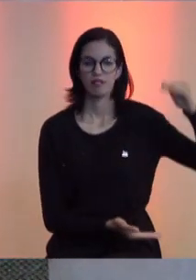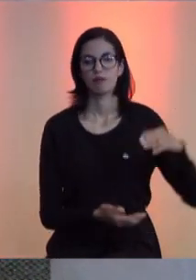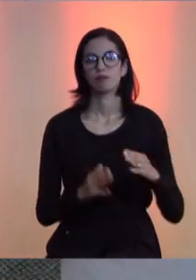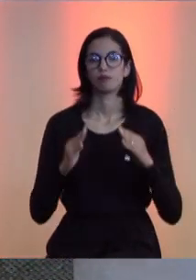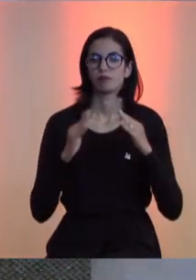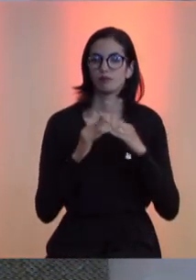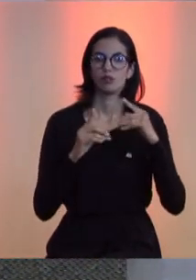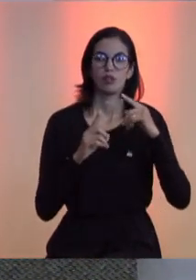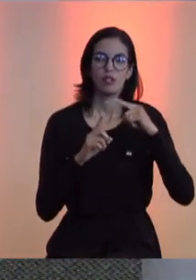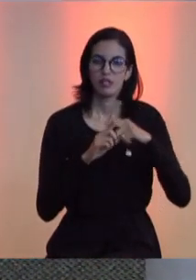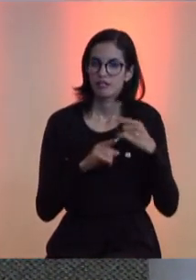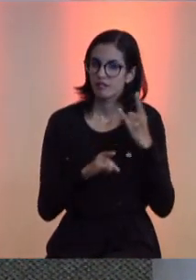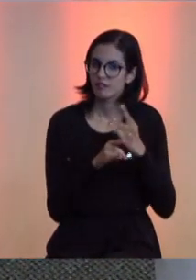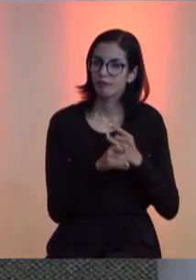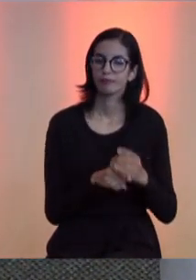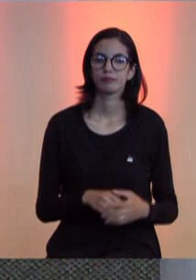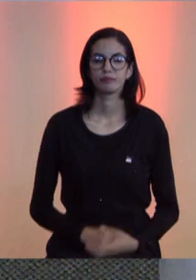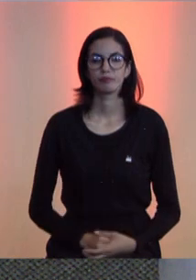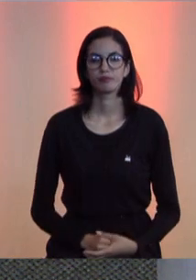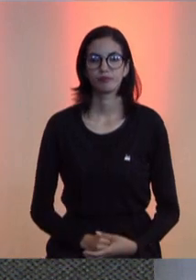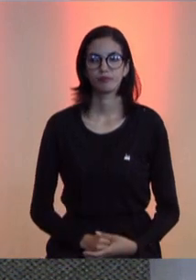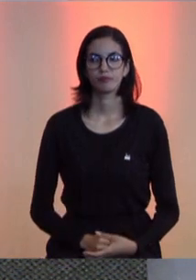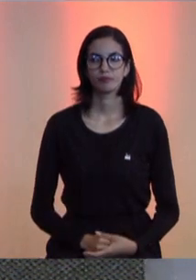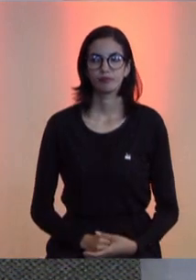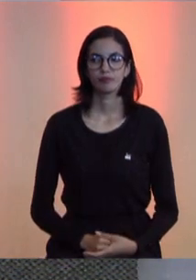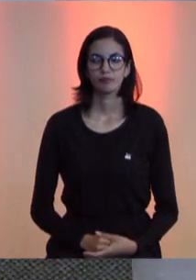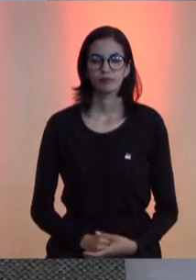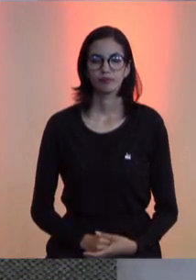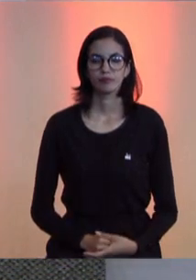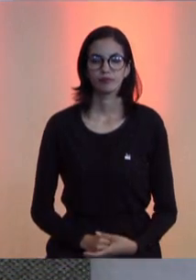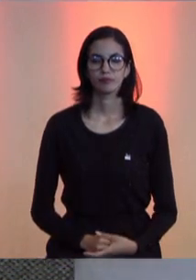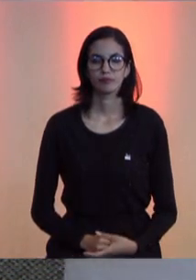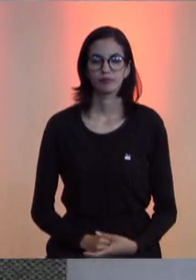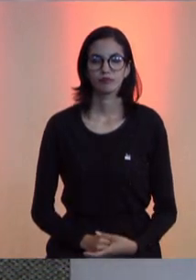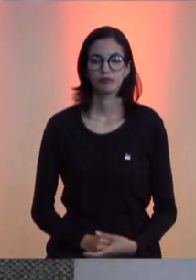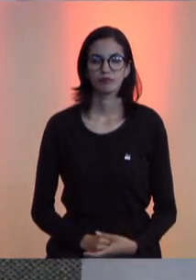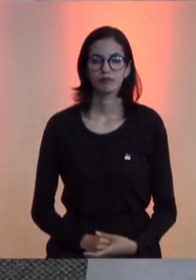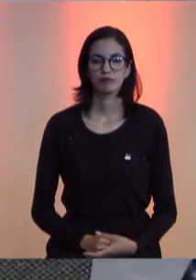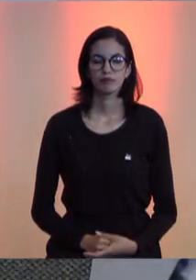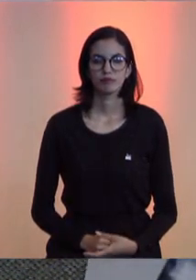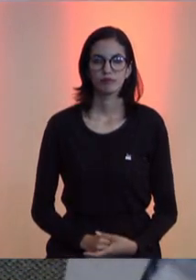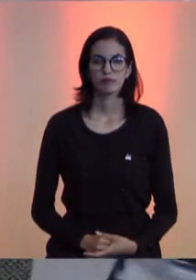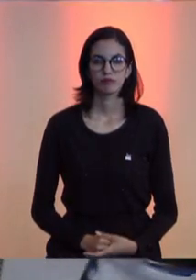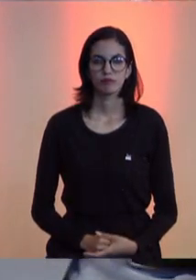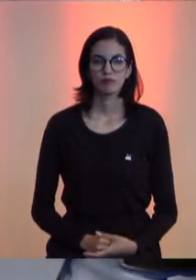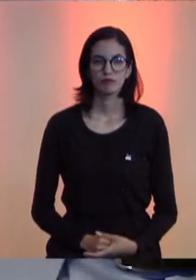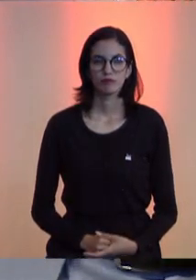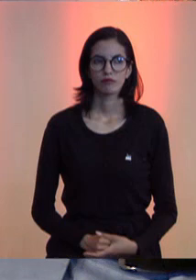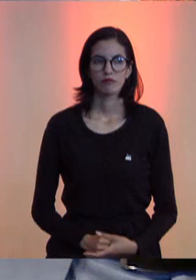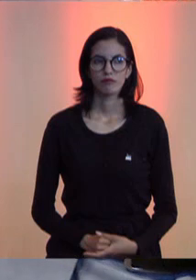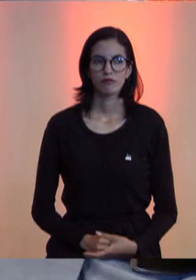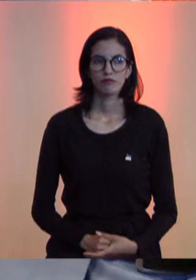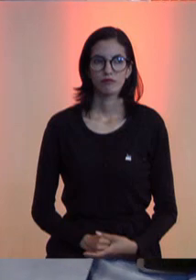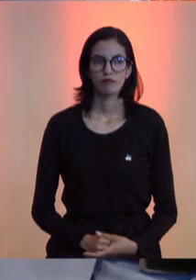found out things that help them to grow this faith, but if not faith. Y allí algunas causas que